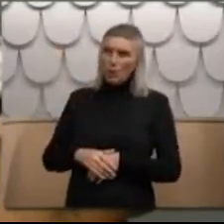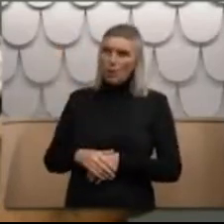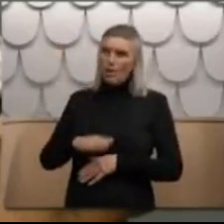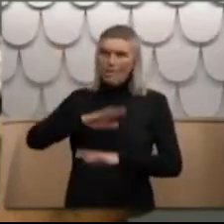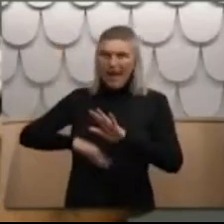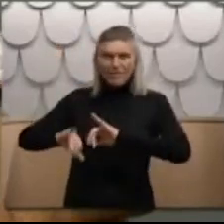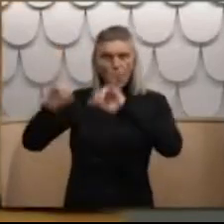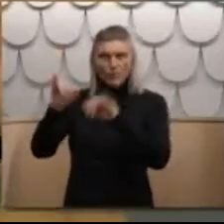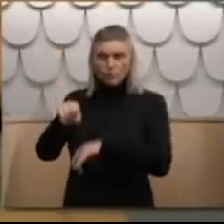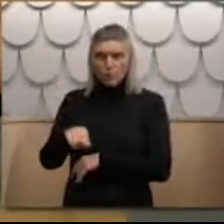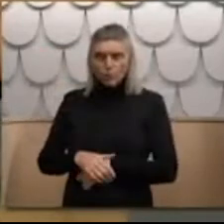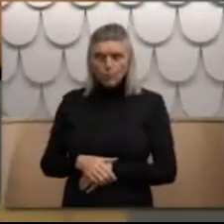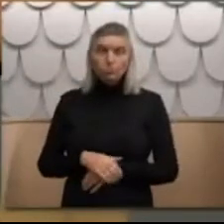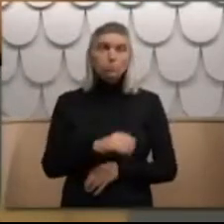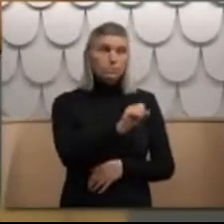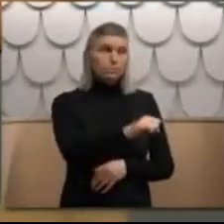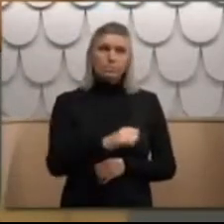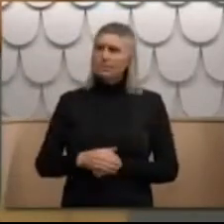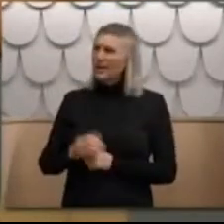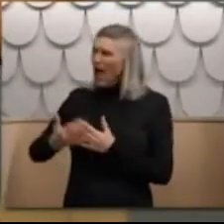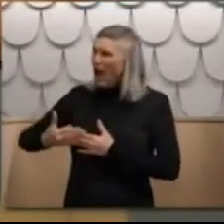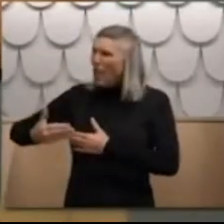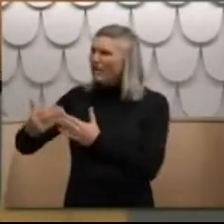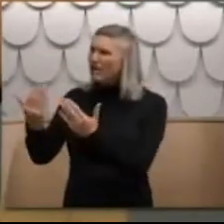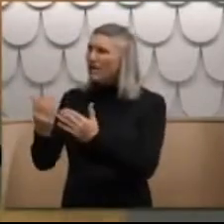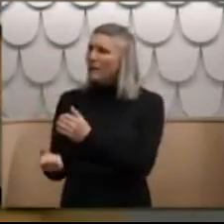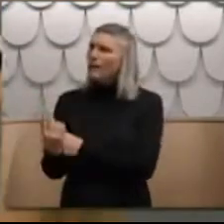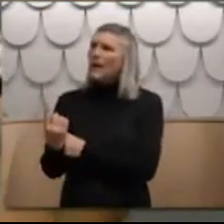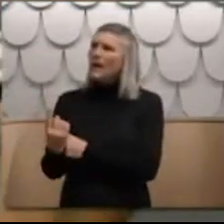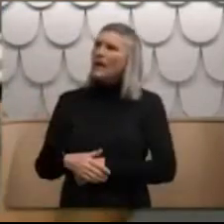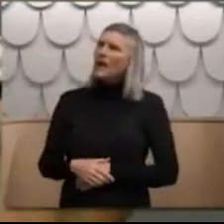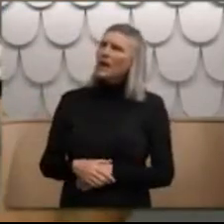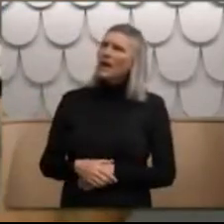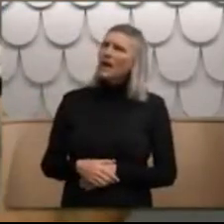way. Yeah. How often would that happen, Donald?